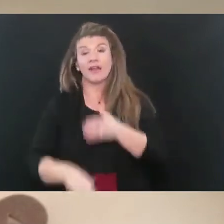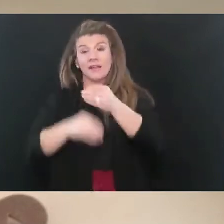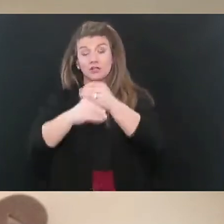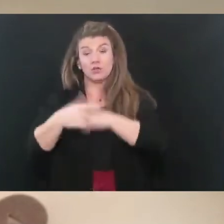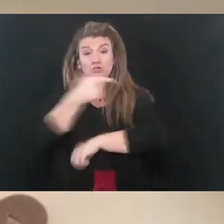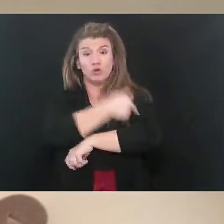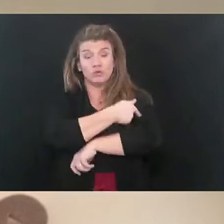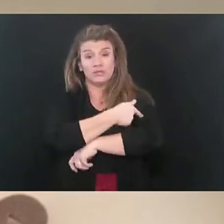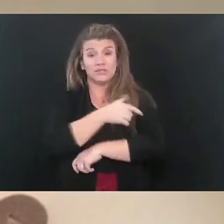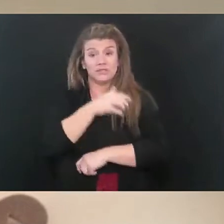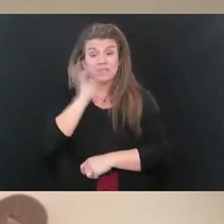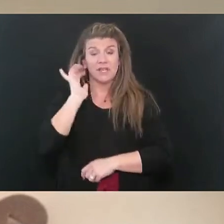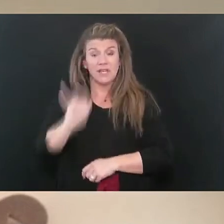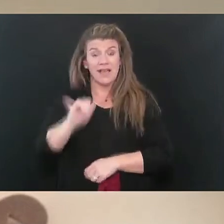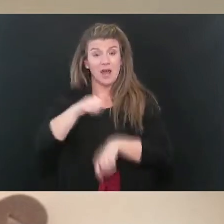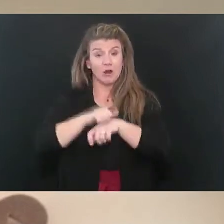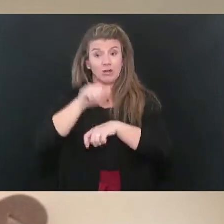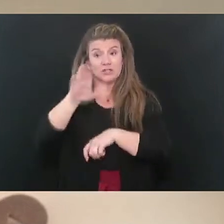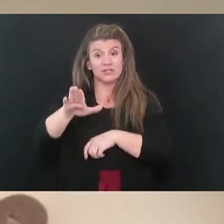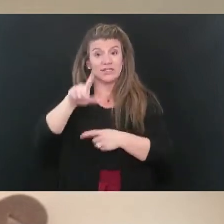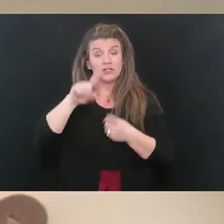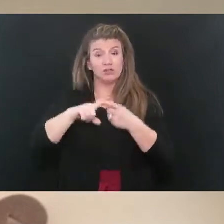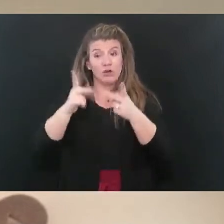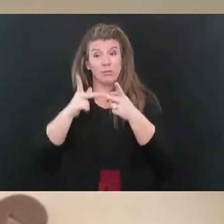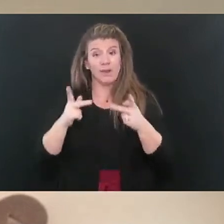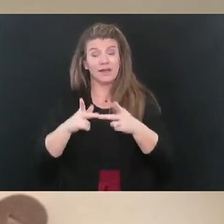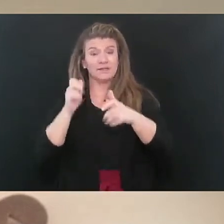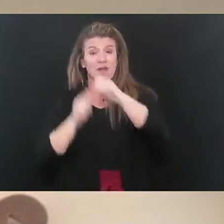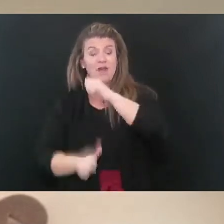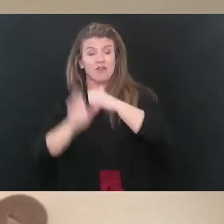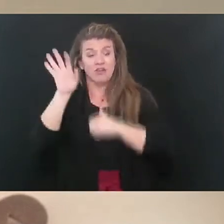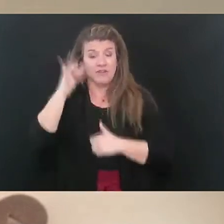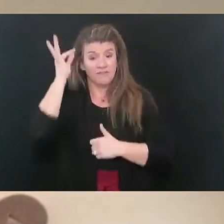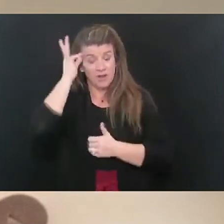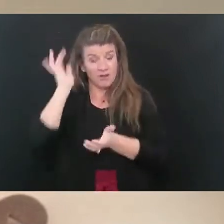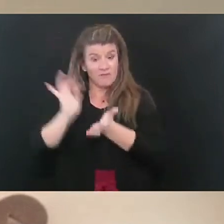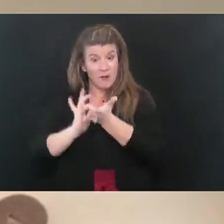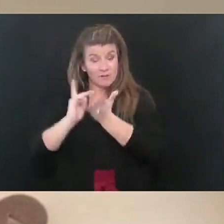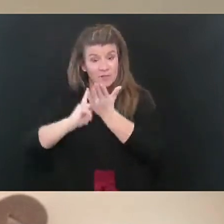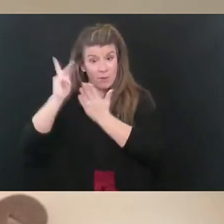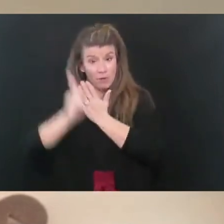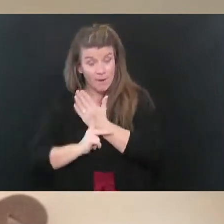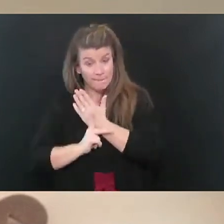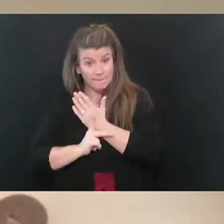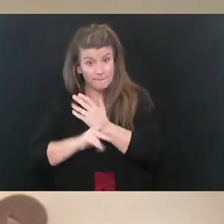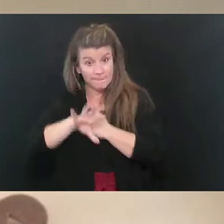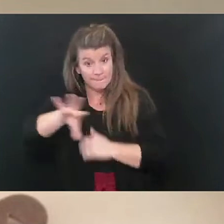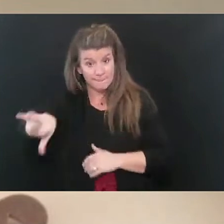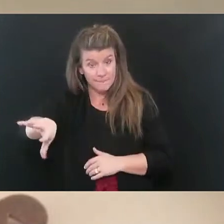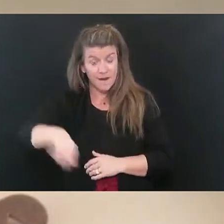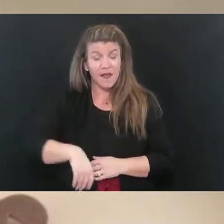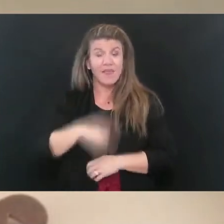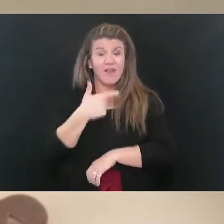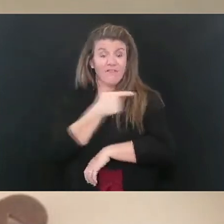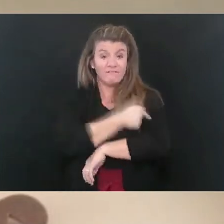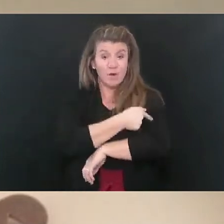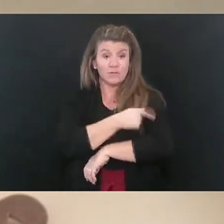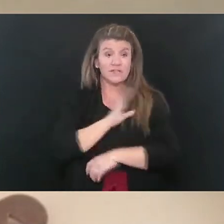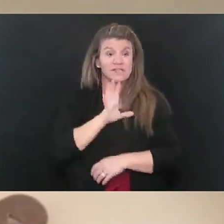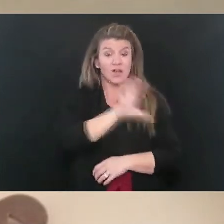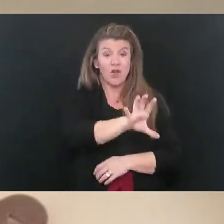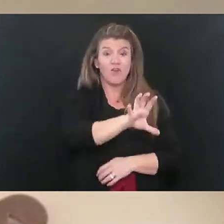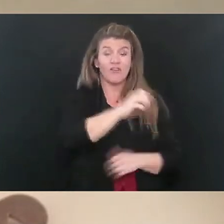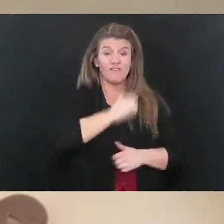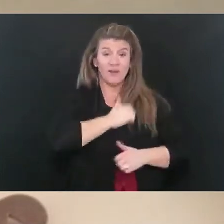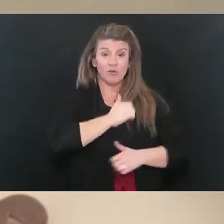go to entities under the federal pharmacy program. There are doses that go to the Veterans